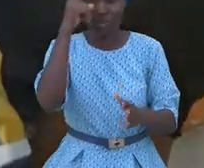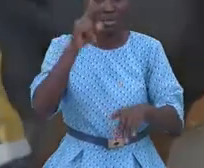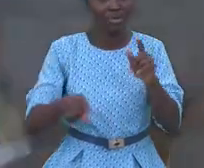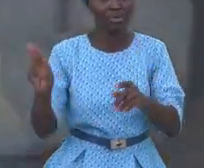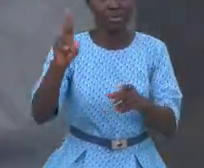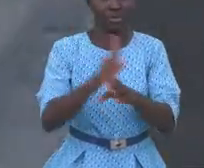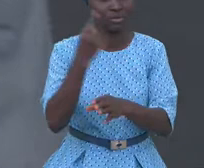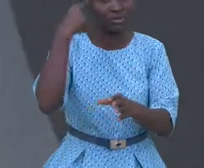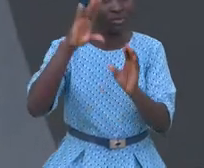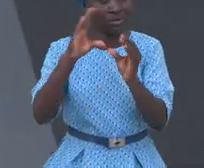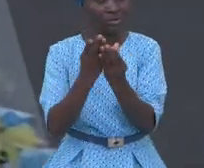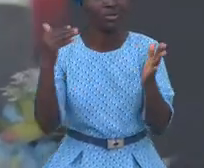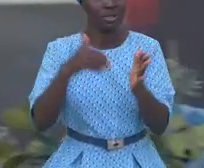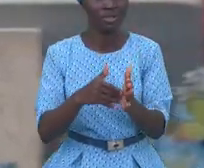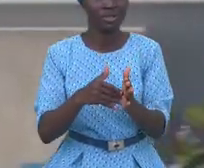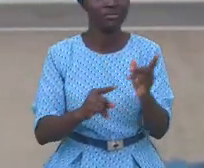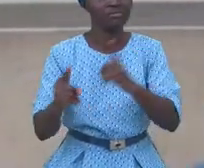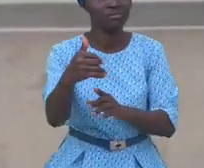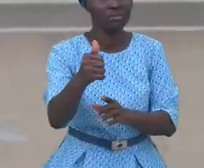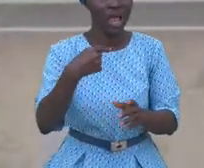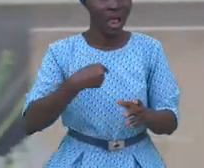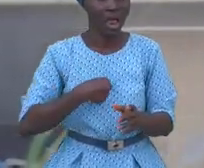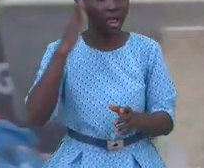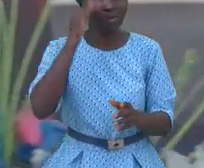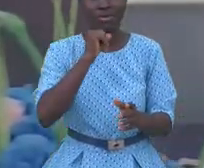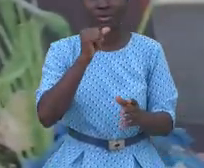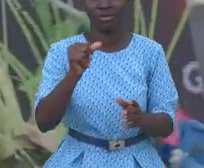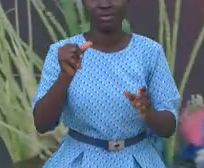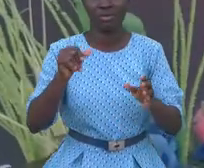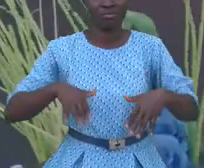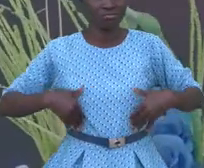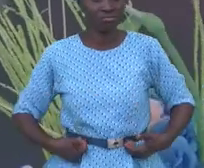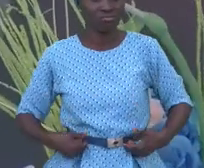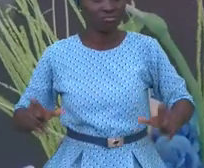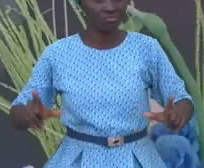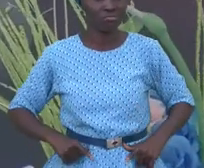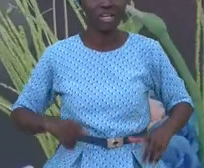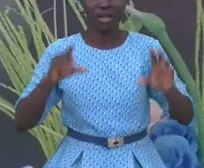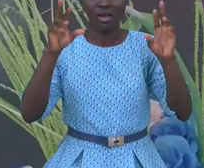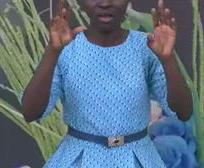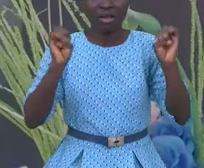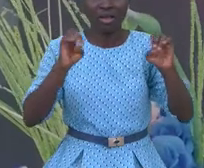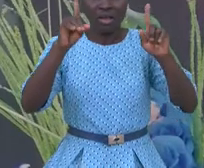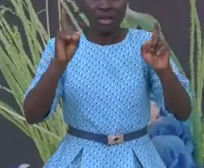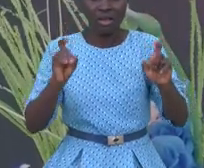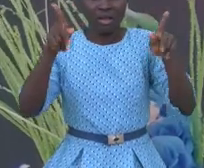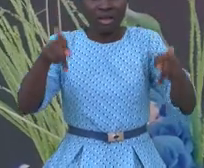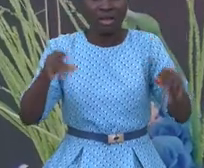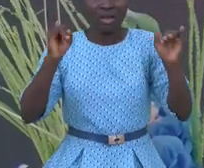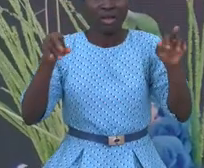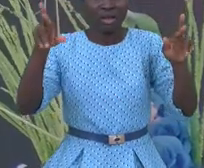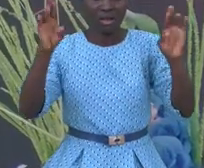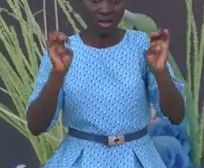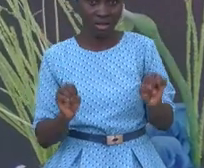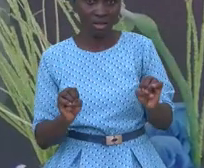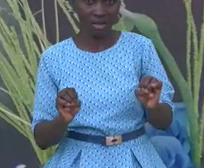You don't understand. Sometimes when somebody has expired, no new understanding, no